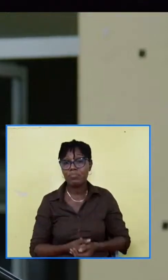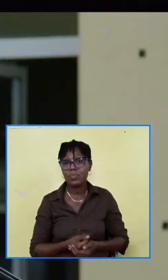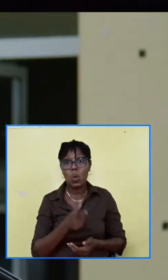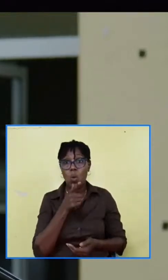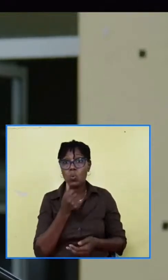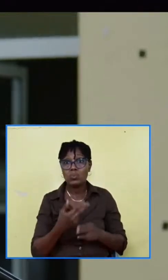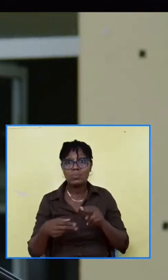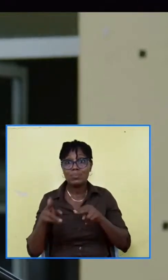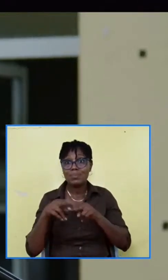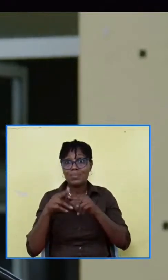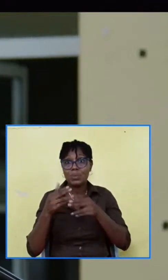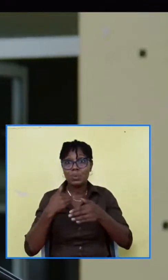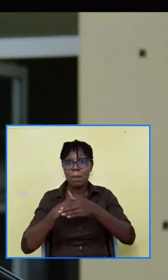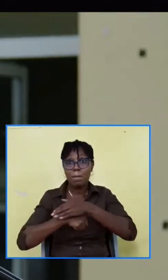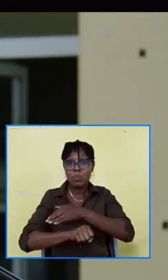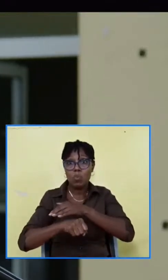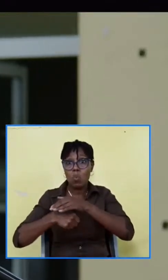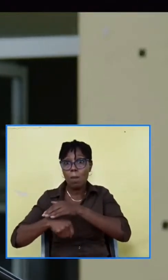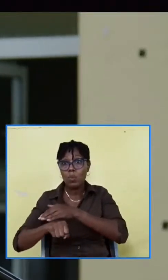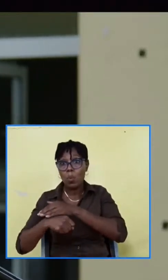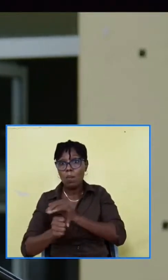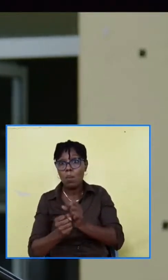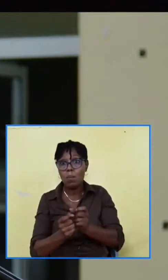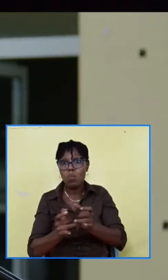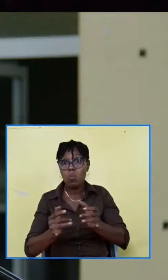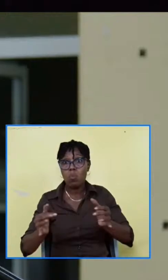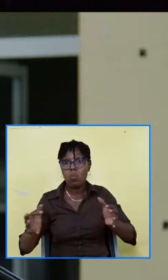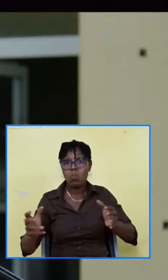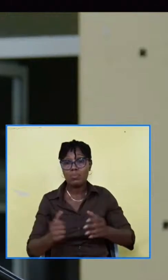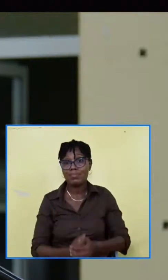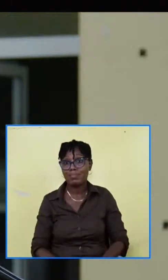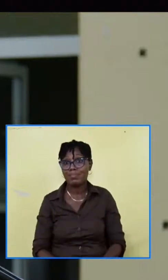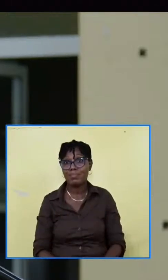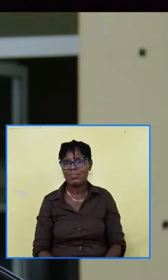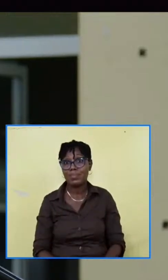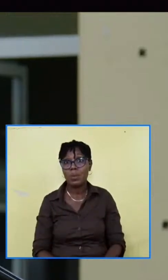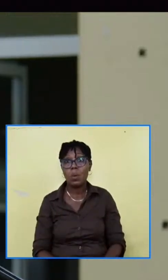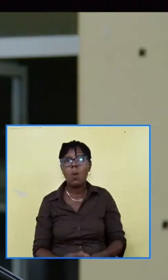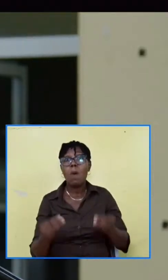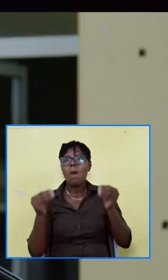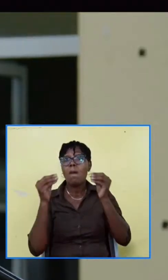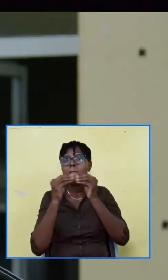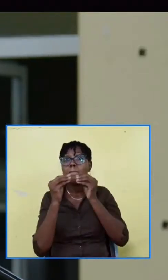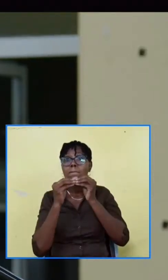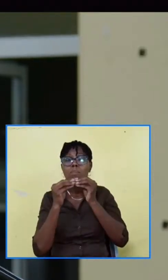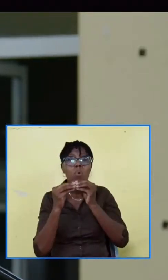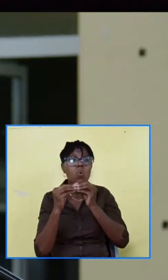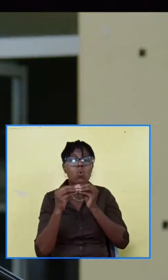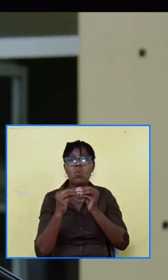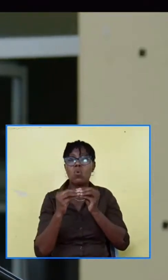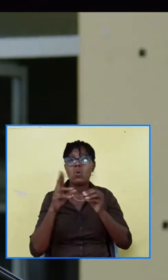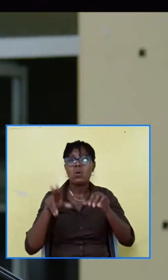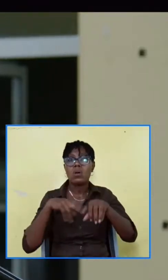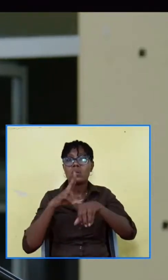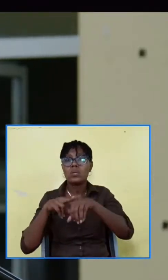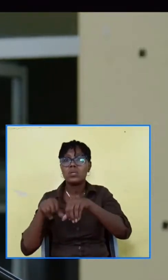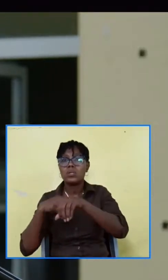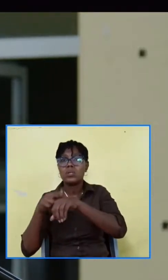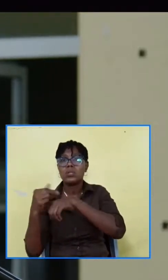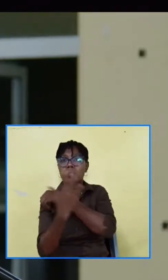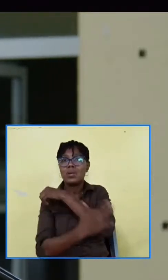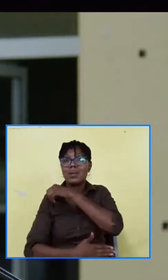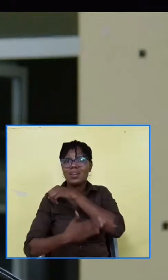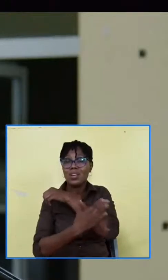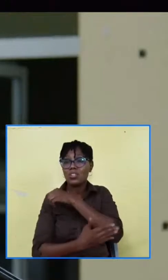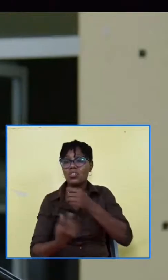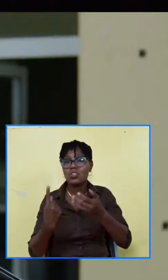it's unlikely to be increased because you have more developed nations have failed to increase their pool, and they're now looking to immigration to increase their